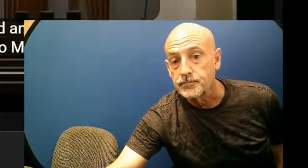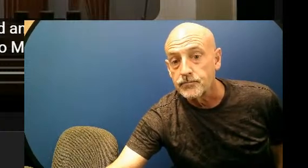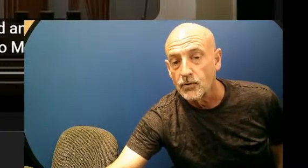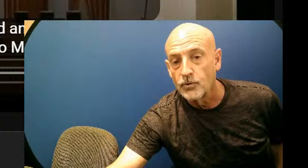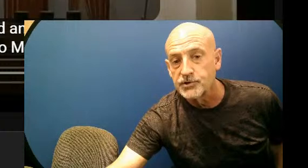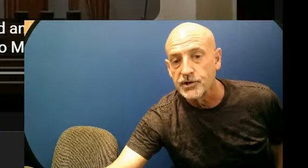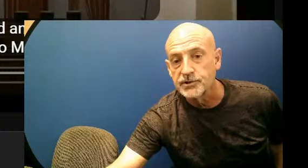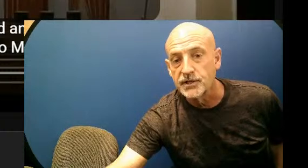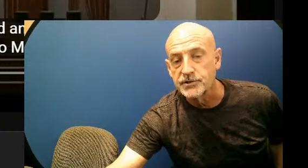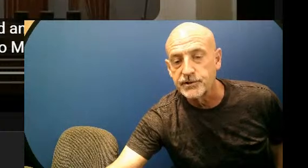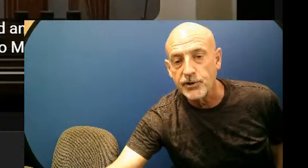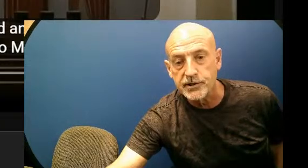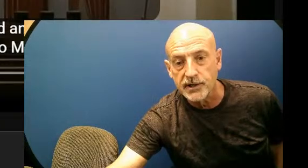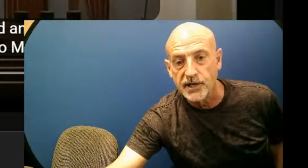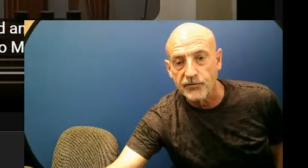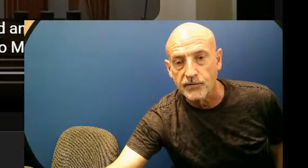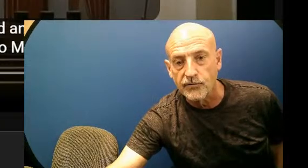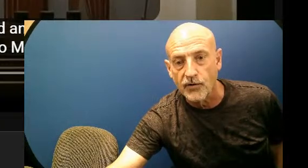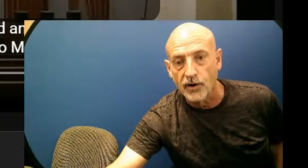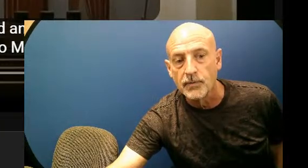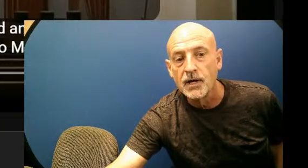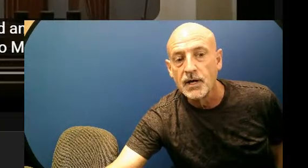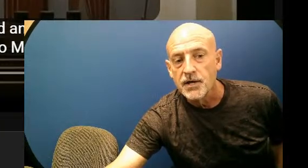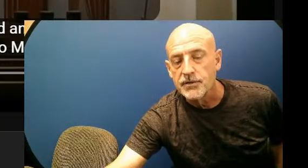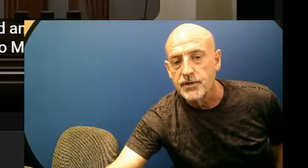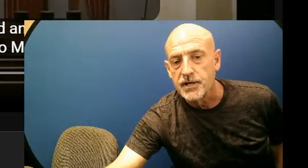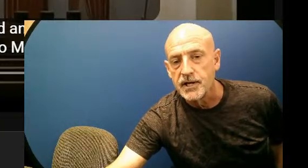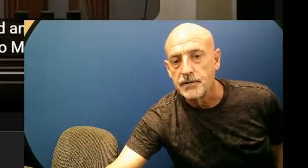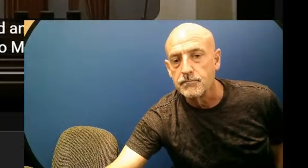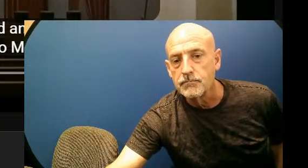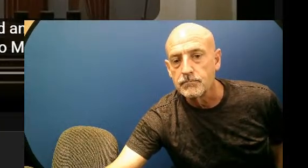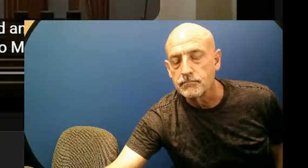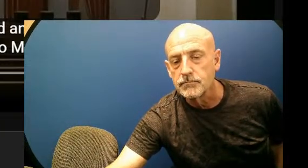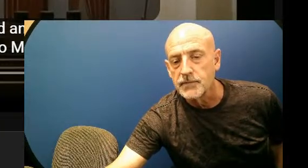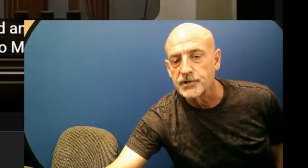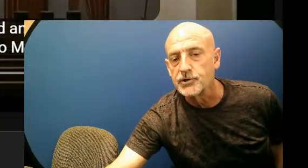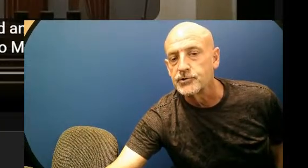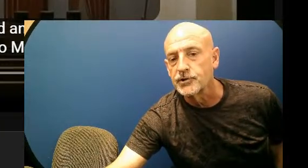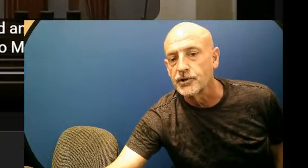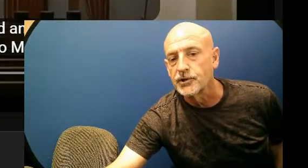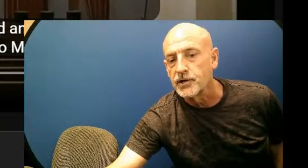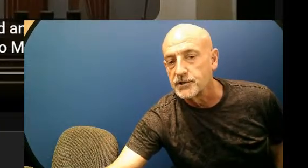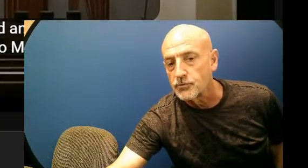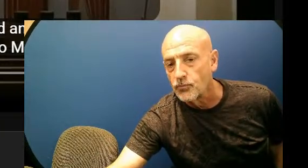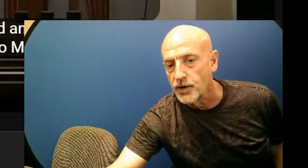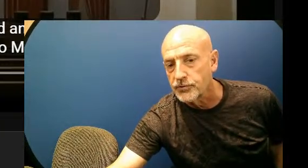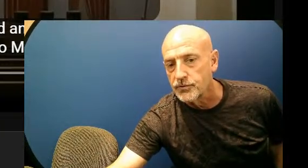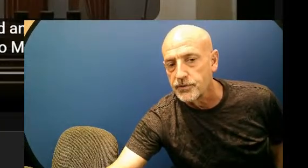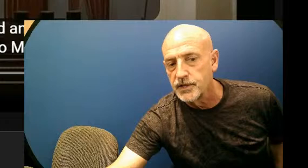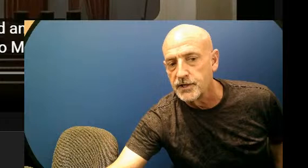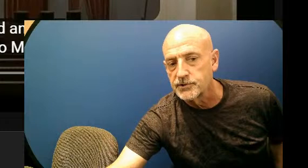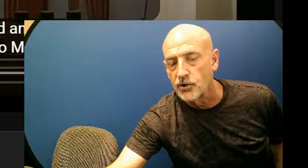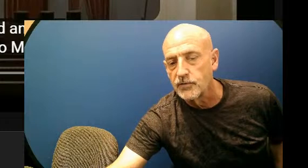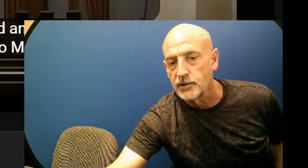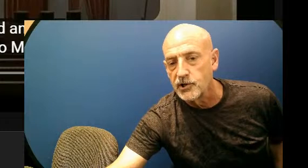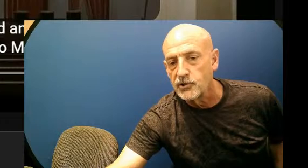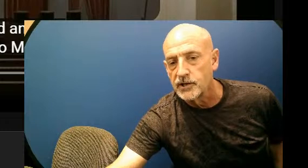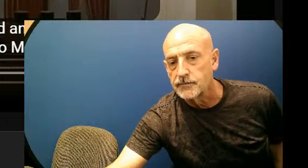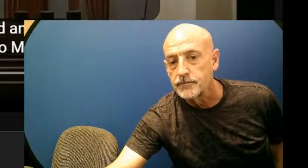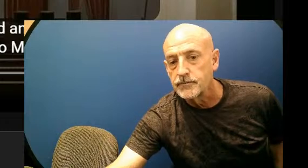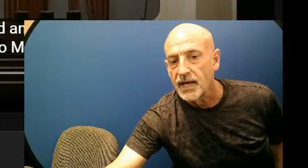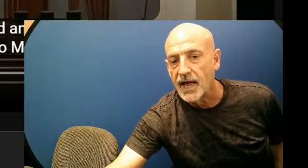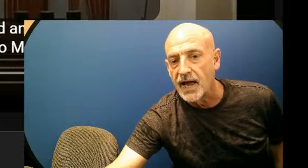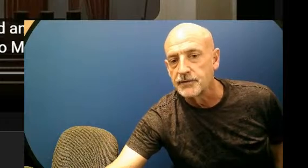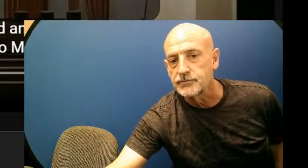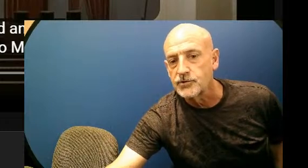detrimental, which is seriously different from the issues in the 30s with the Soviet